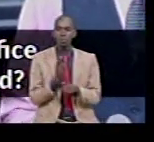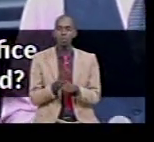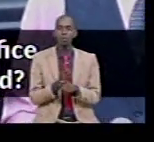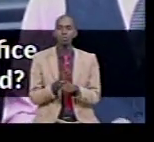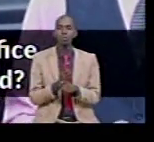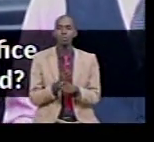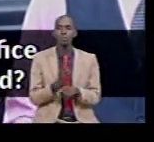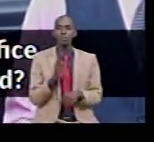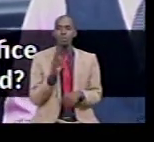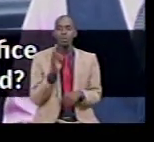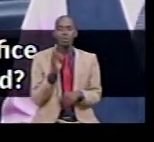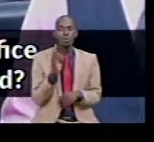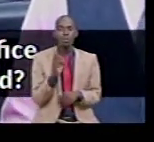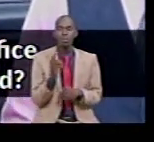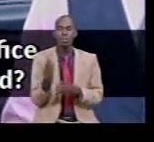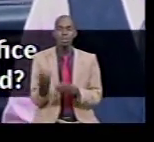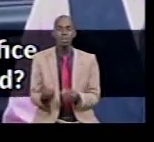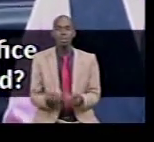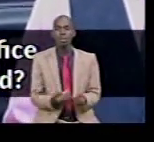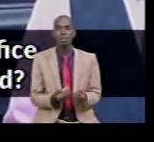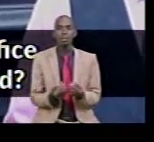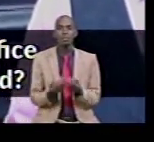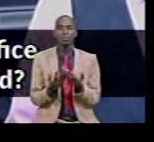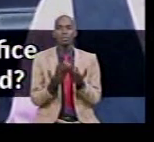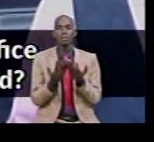just one